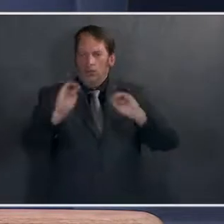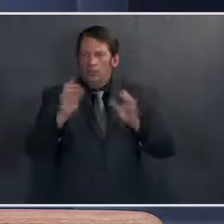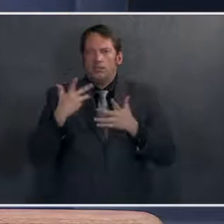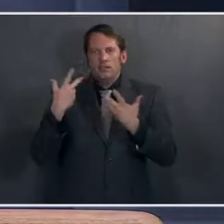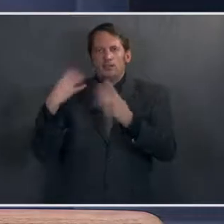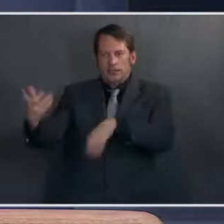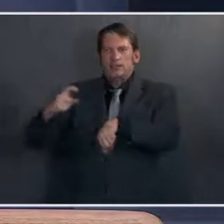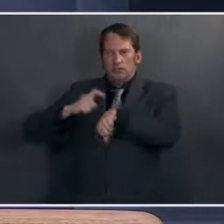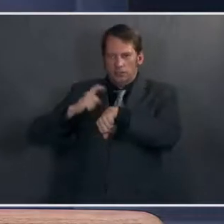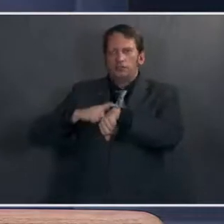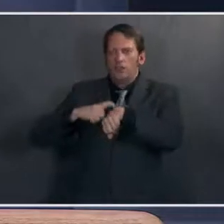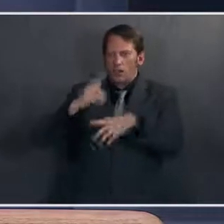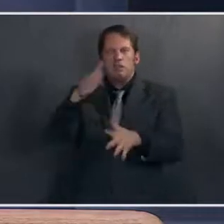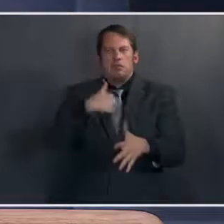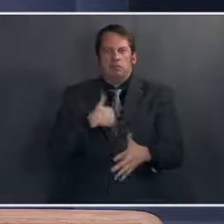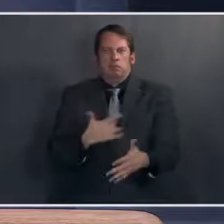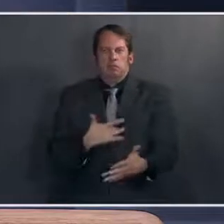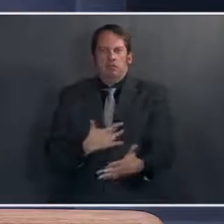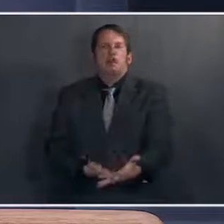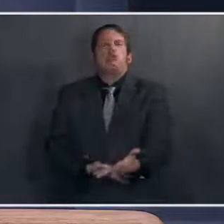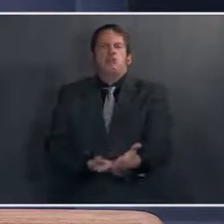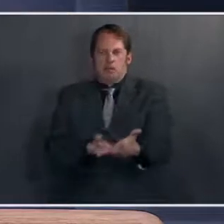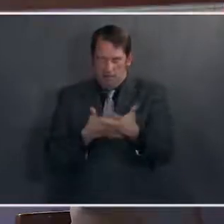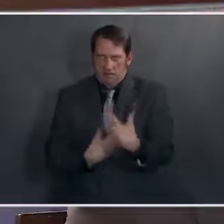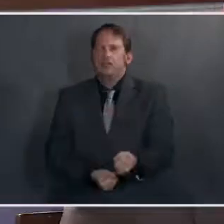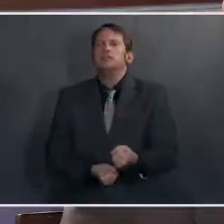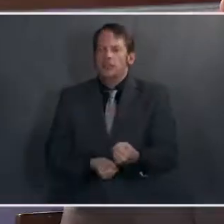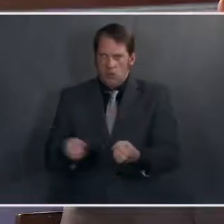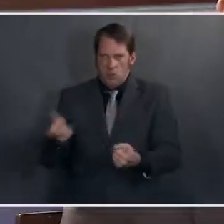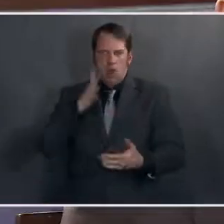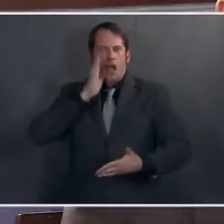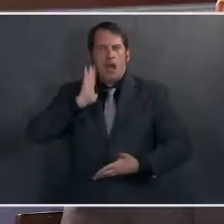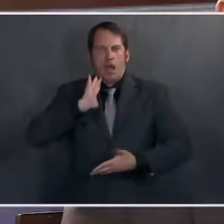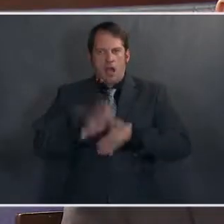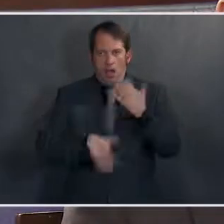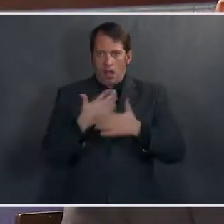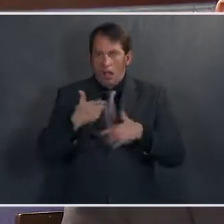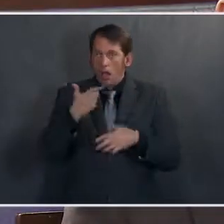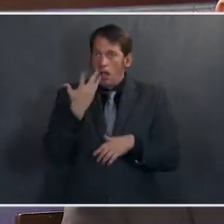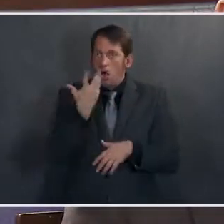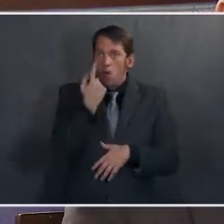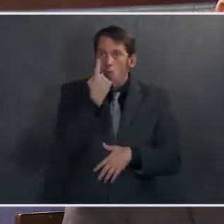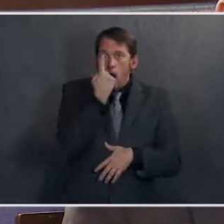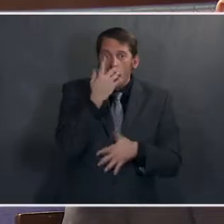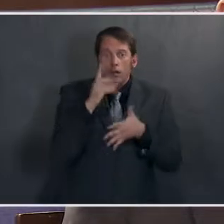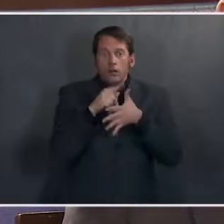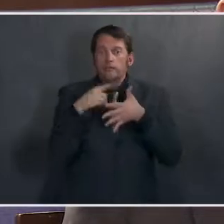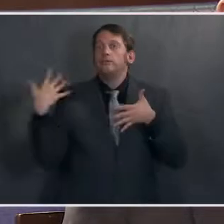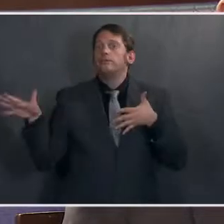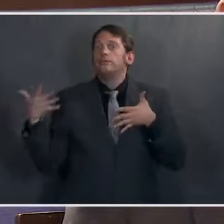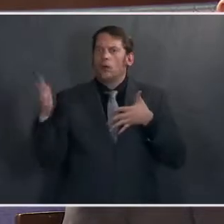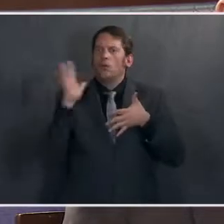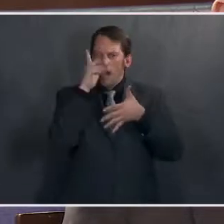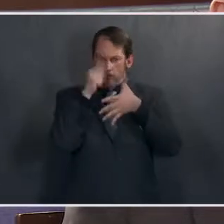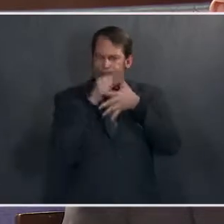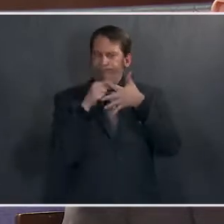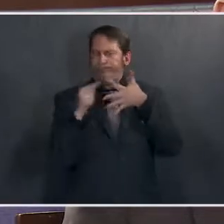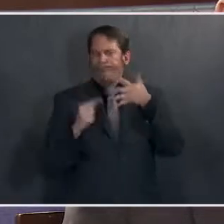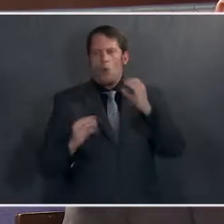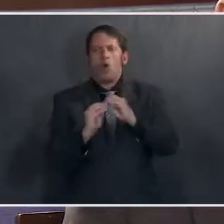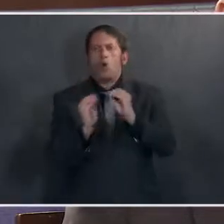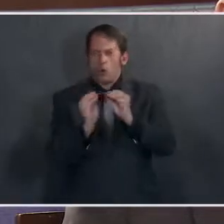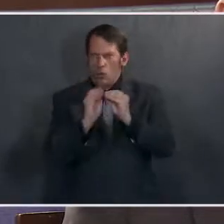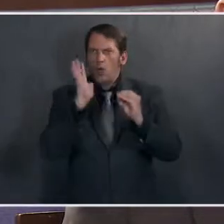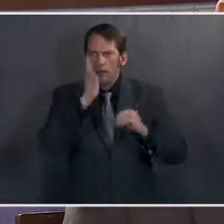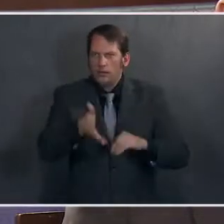to walk and chew gum at the same time. One more question. There's discussion on the Hill about stripping Congresswoman Marjorie Taylor